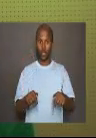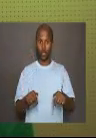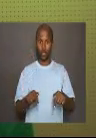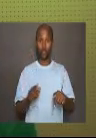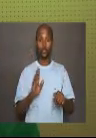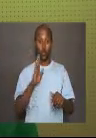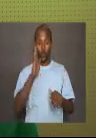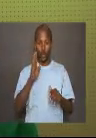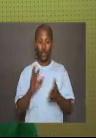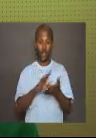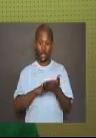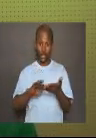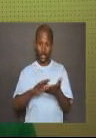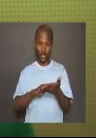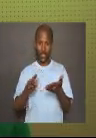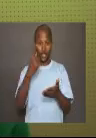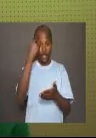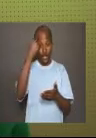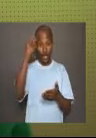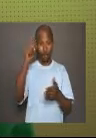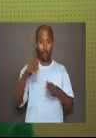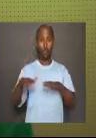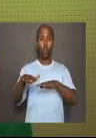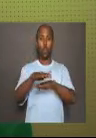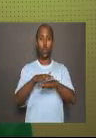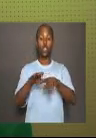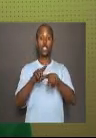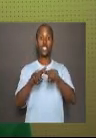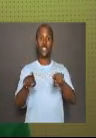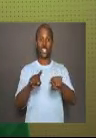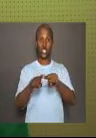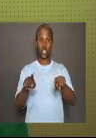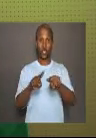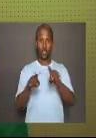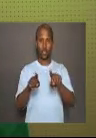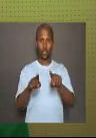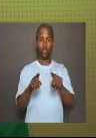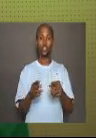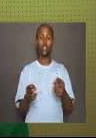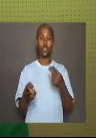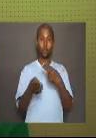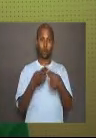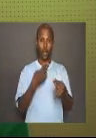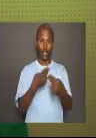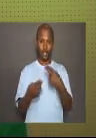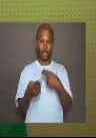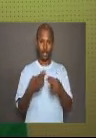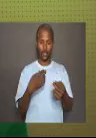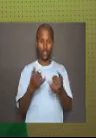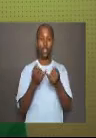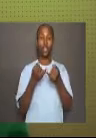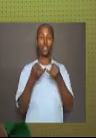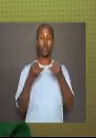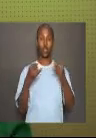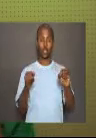will study the theorems on the differentiation of the product and